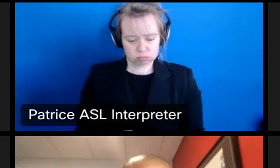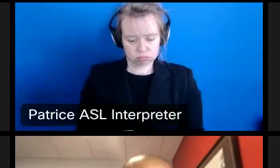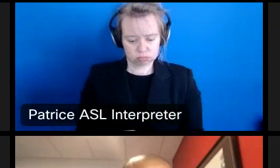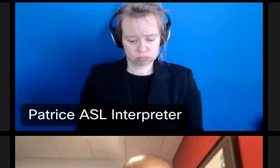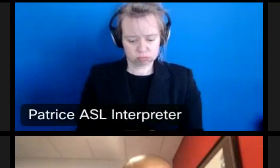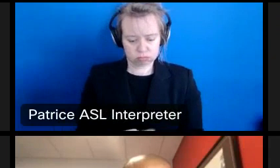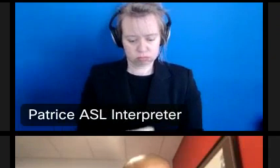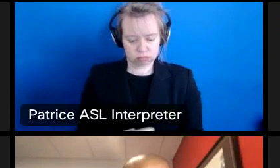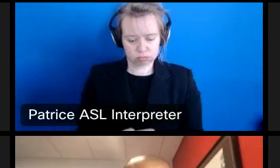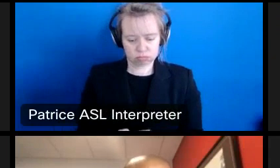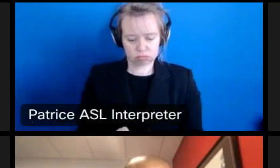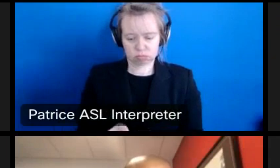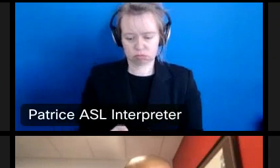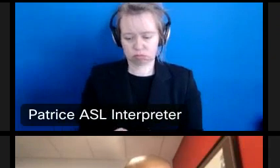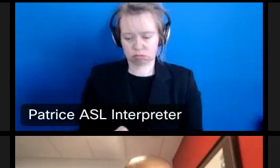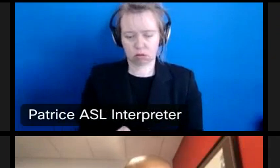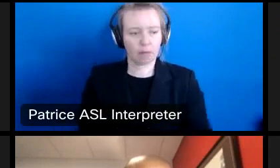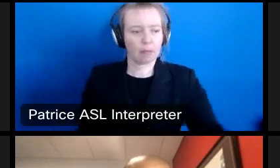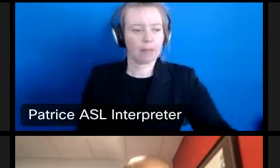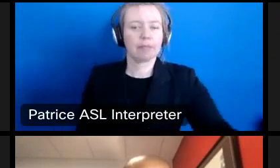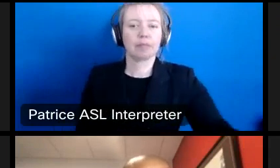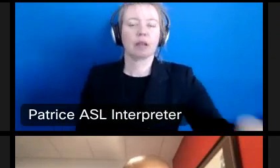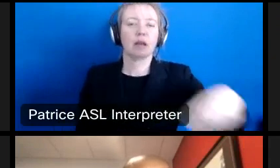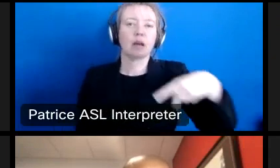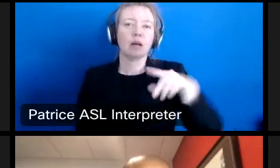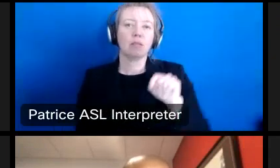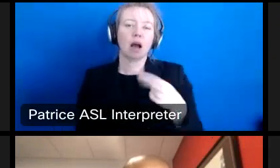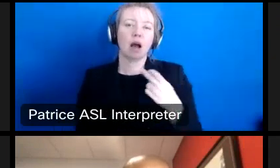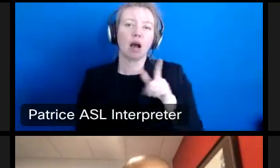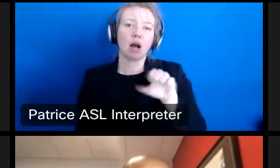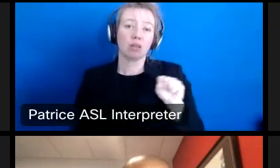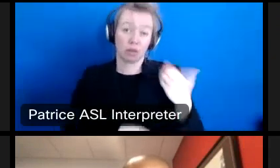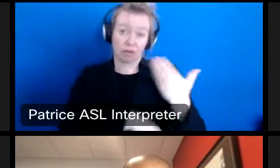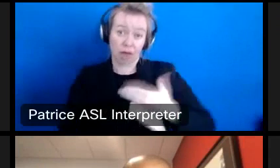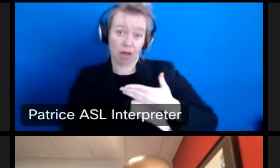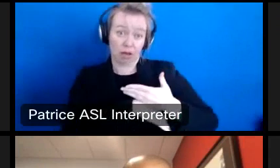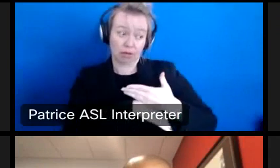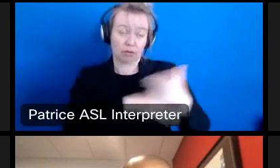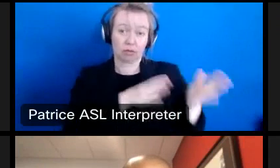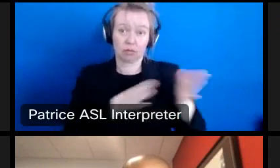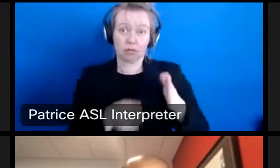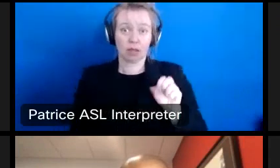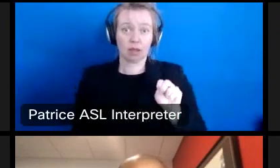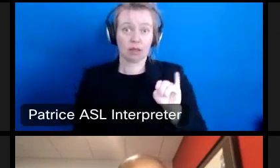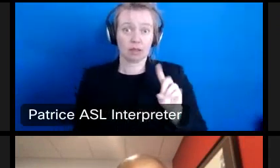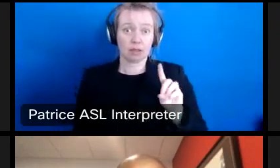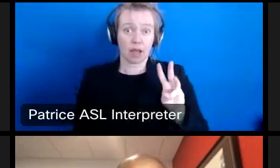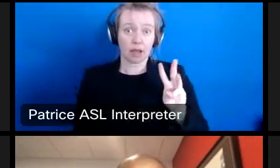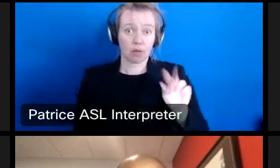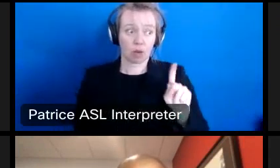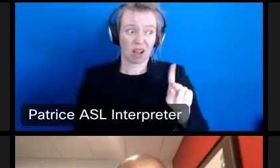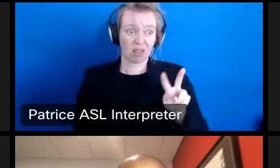Thank you. Yes, the potholes are 5 days. The sidewalks are 270. We've had